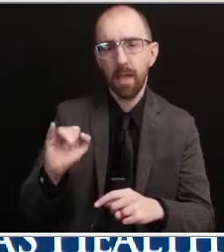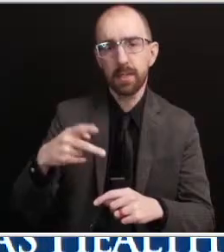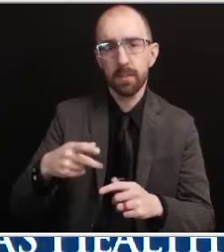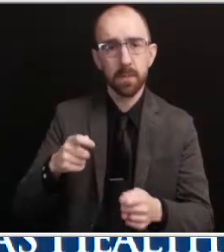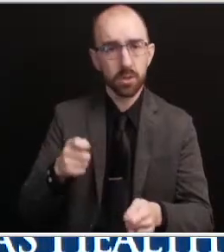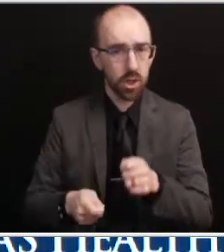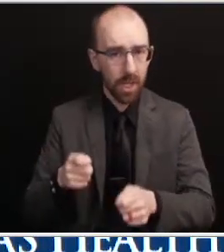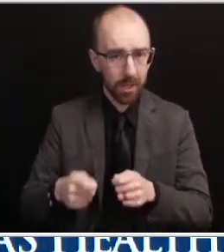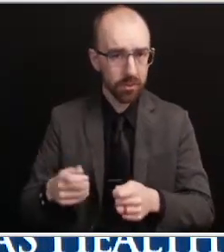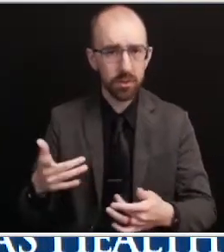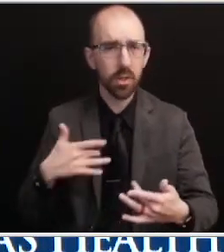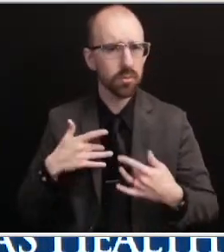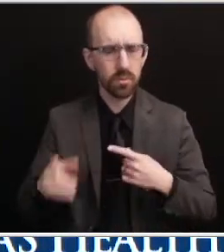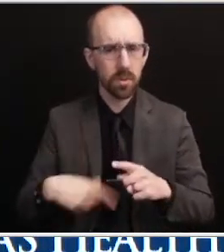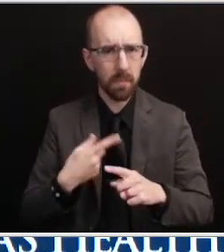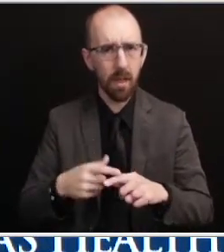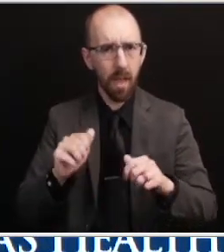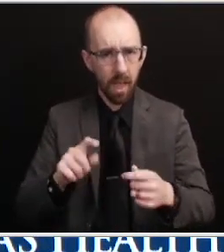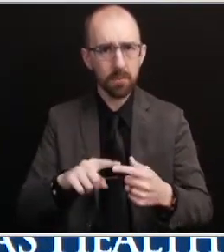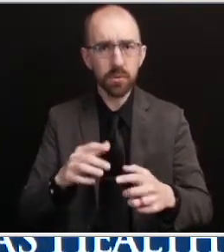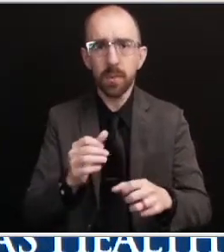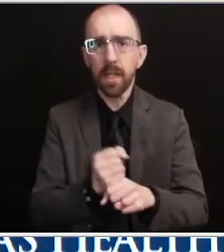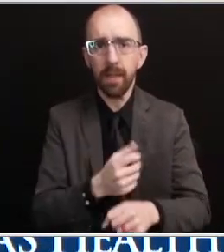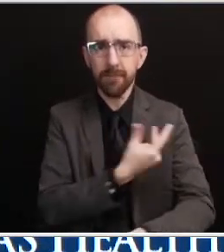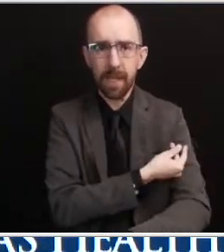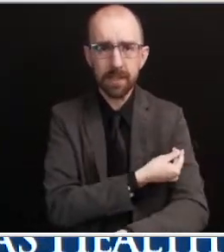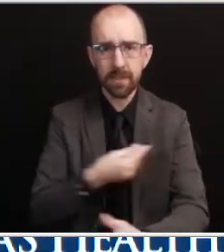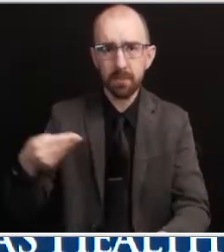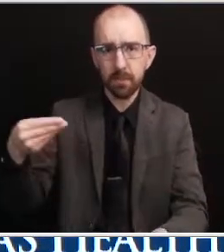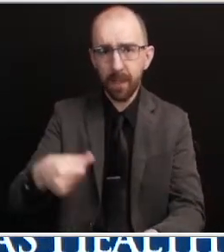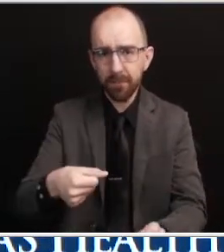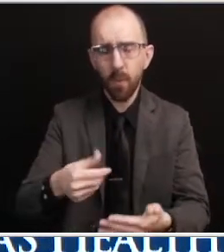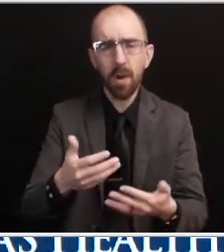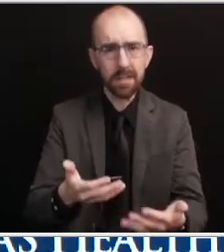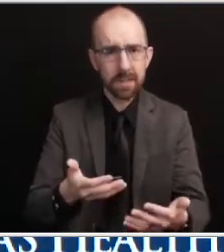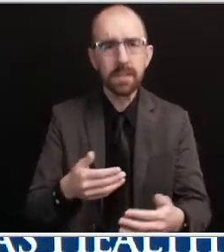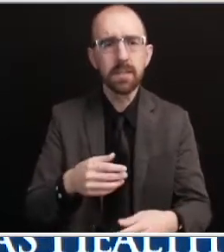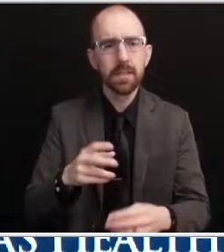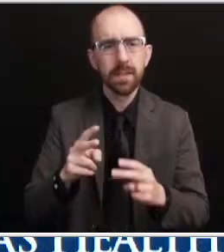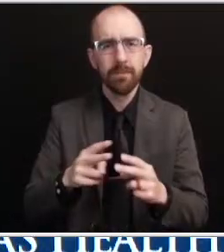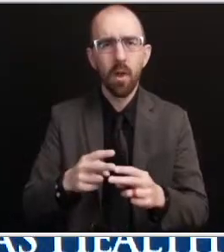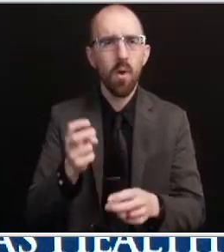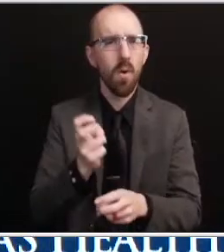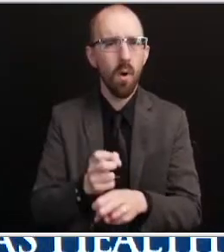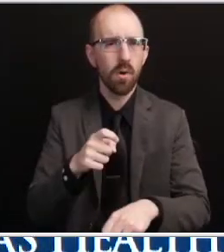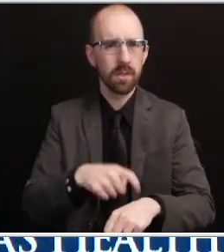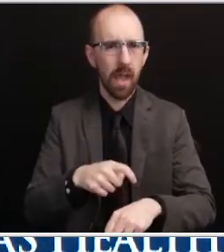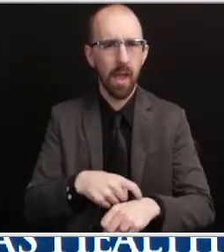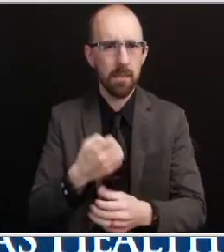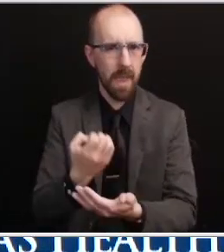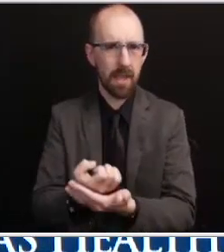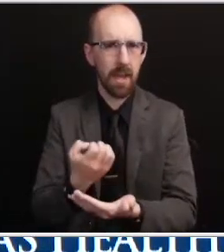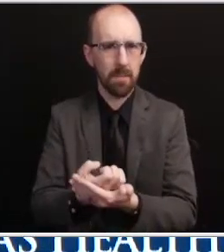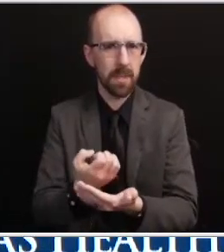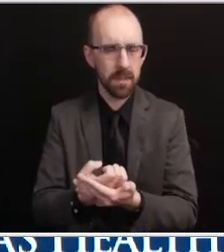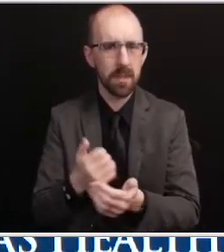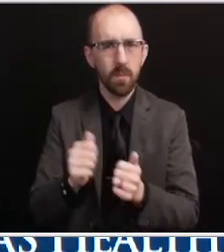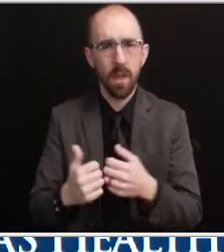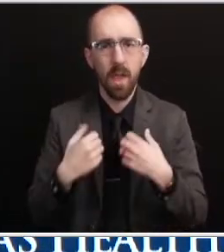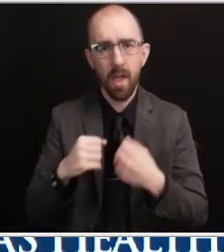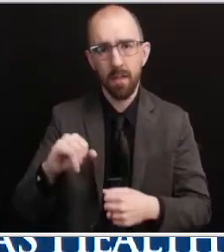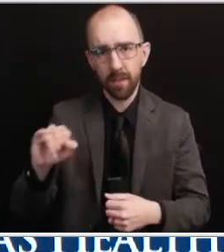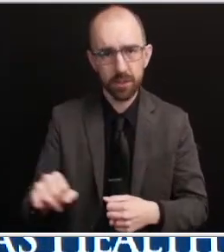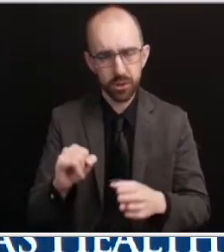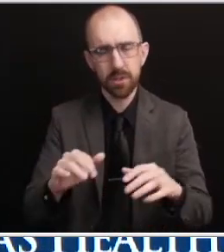about being able to get those vaccines paid for. We know it's very hard time economically and with health insurance, and so we